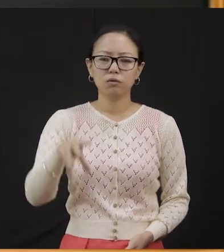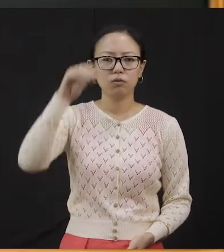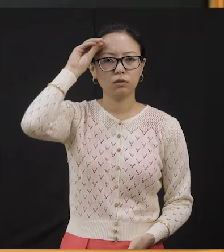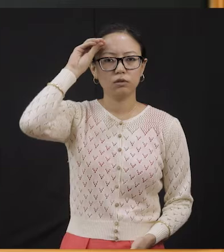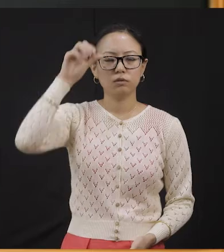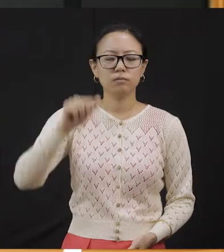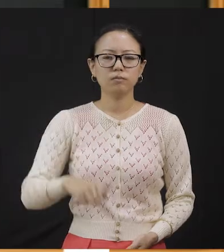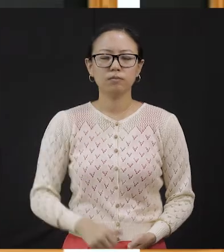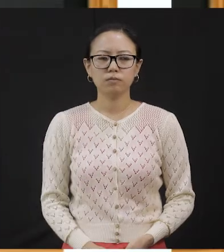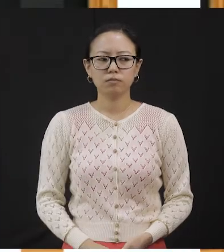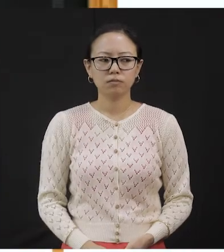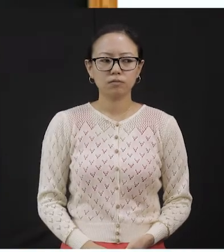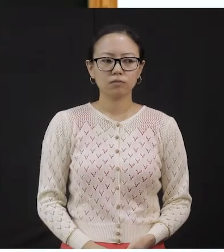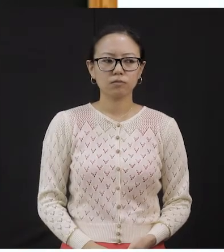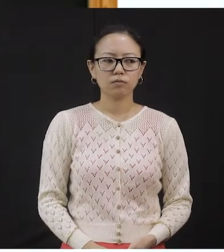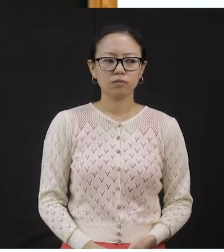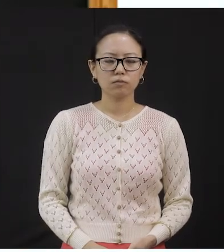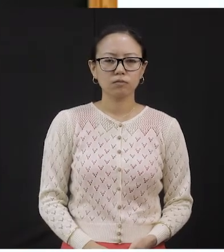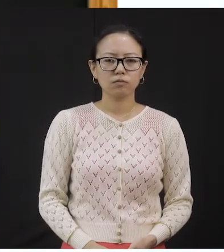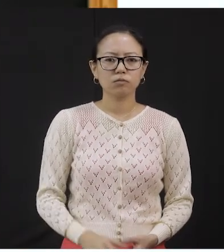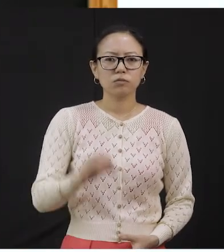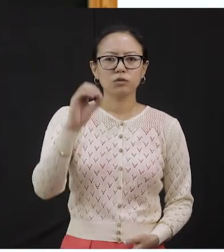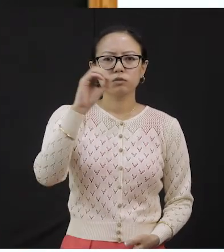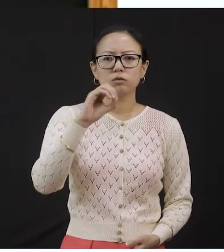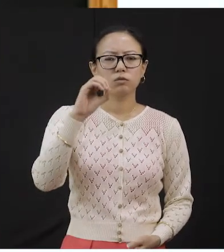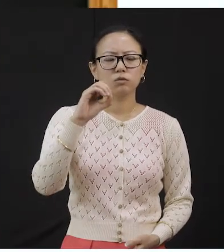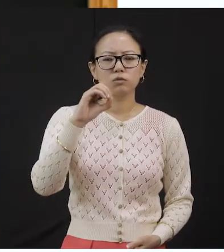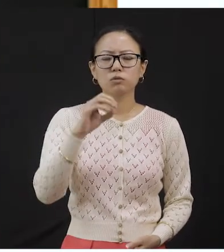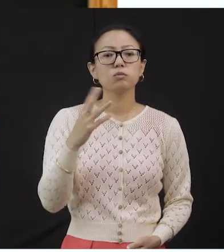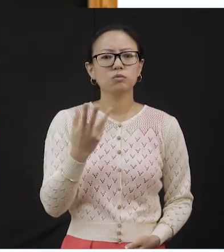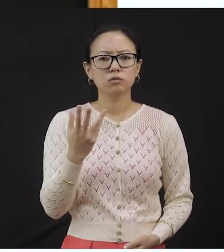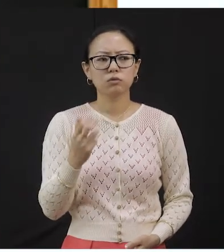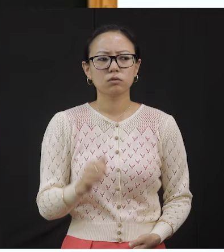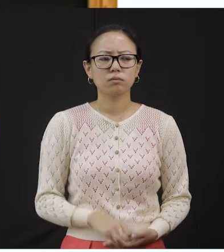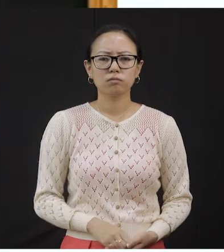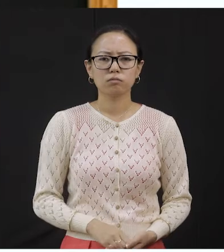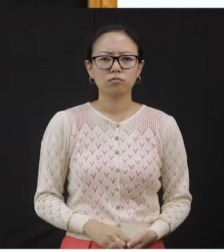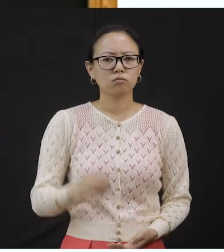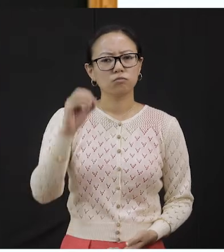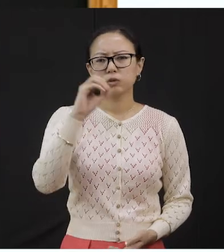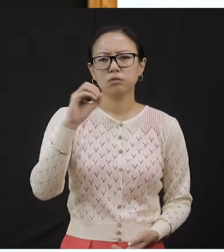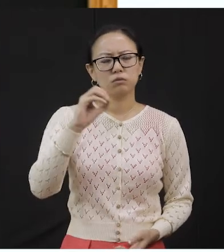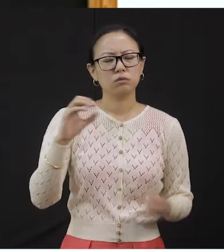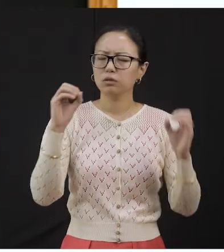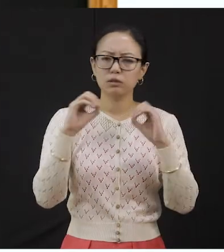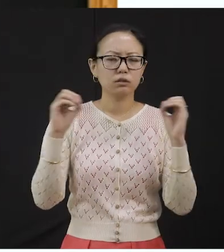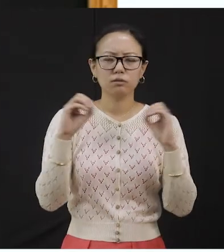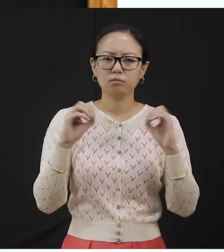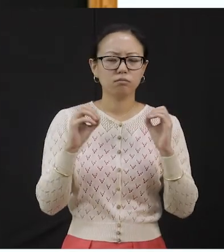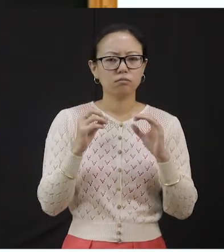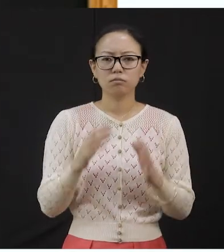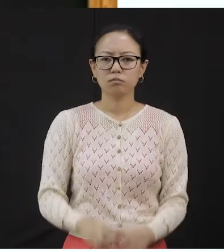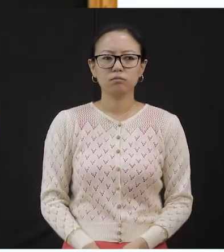number 0. Okay. What is 0? 0 is nothing, right?